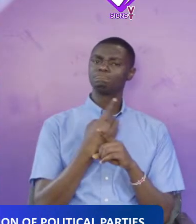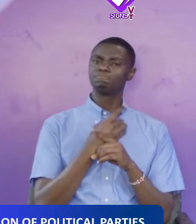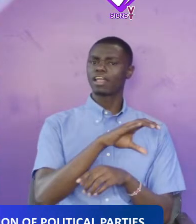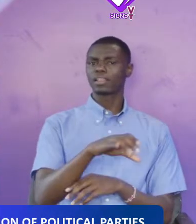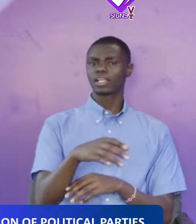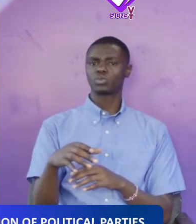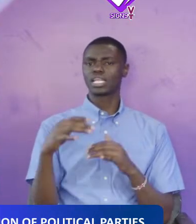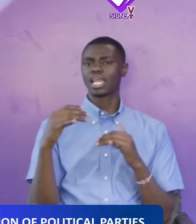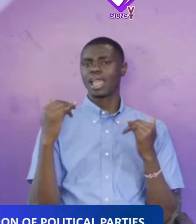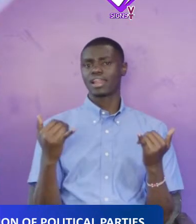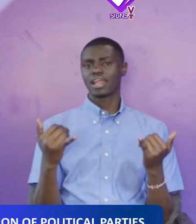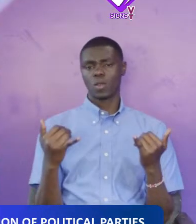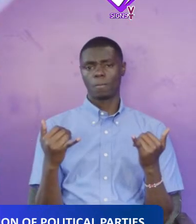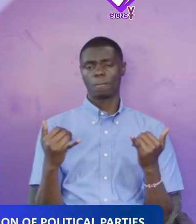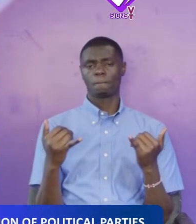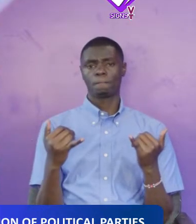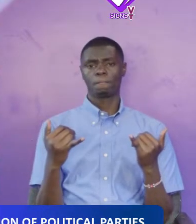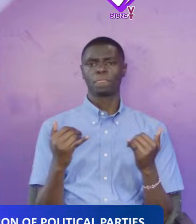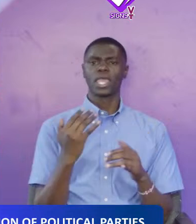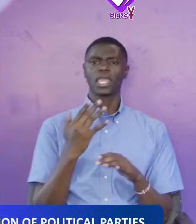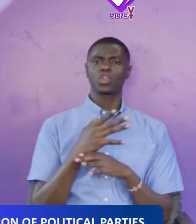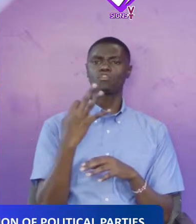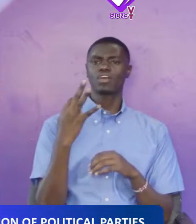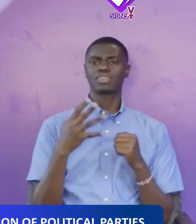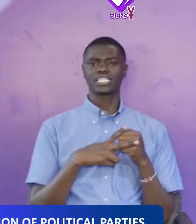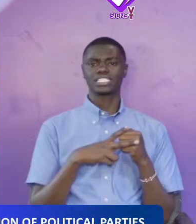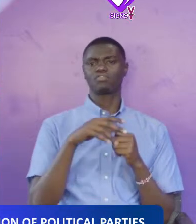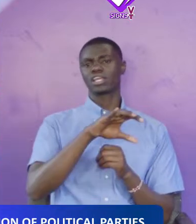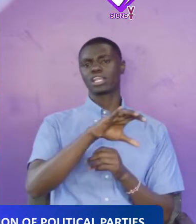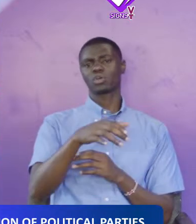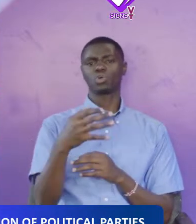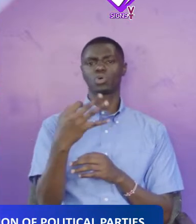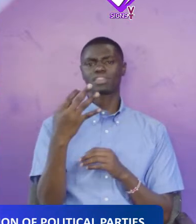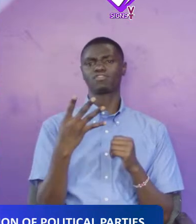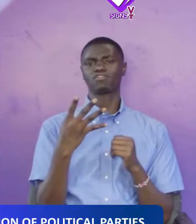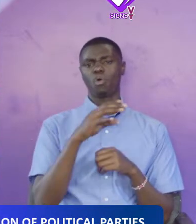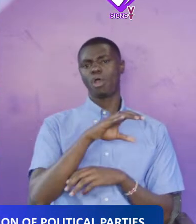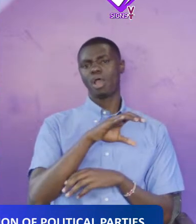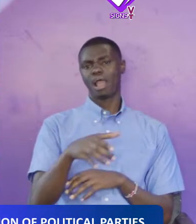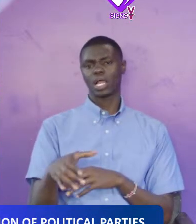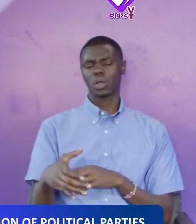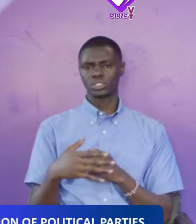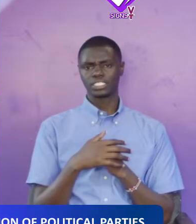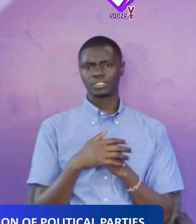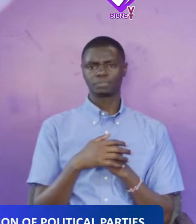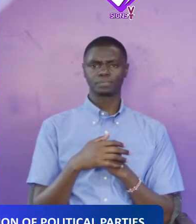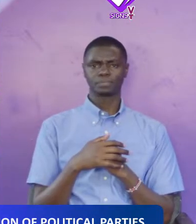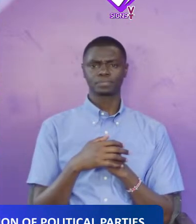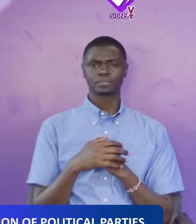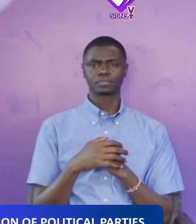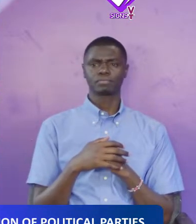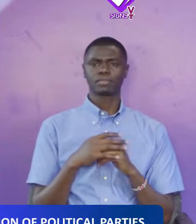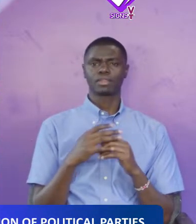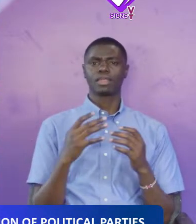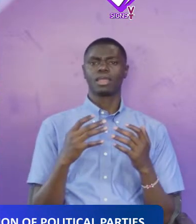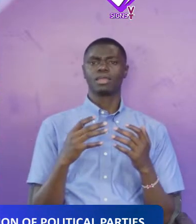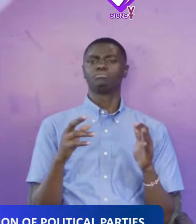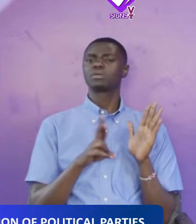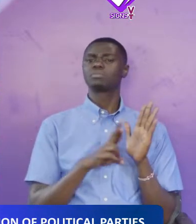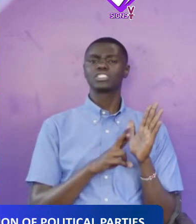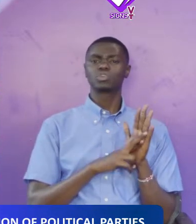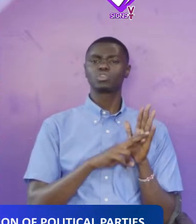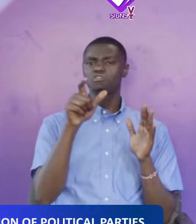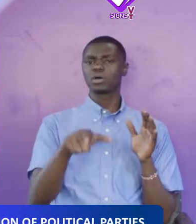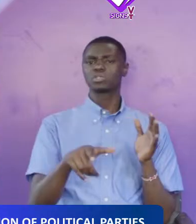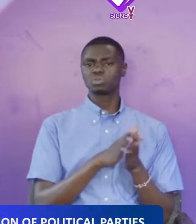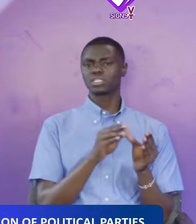now, in over 37 counties, or 34, if I don't get the mathematics wrong, Yeah. there is no representation of persons